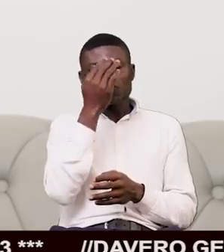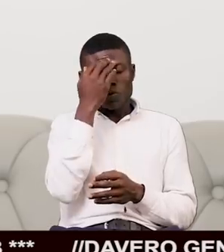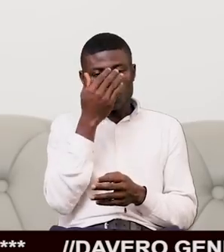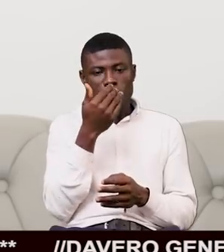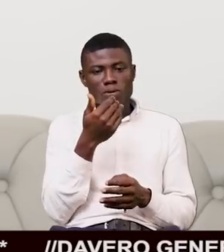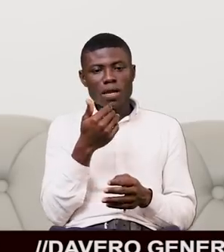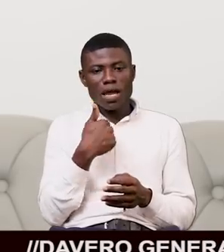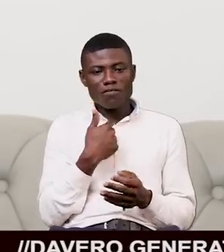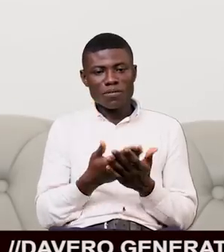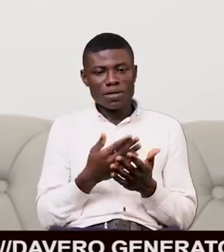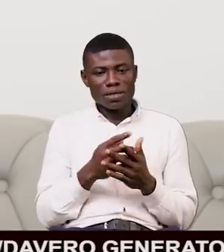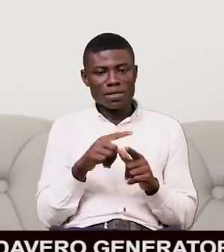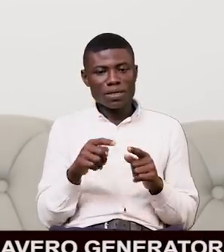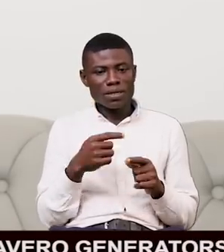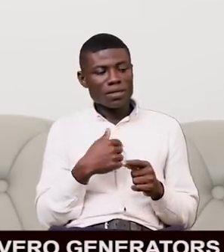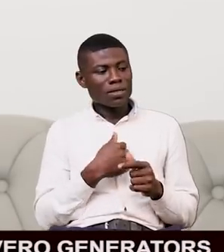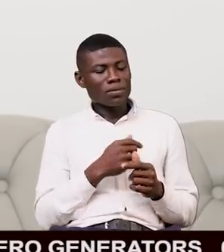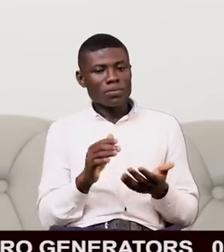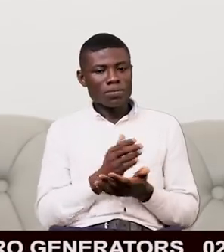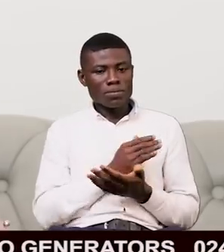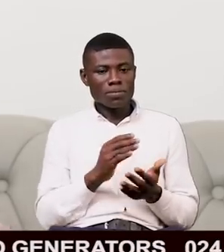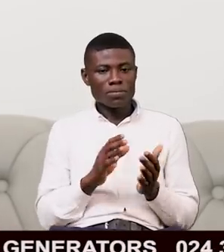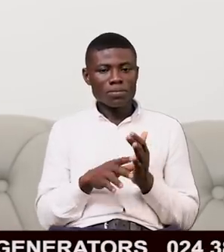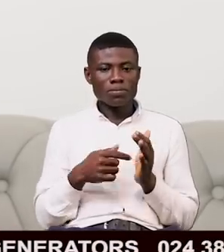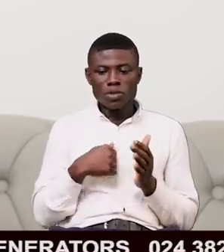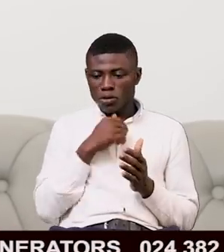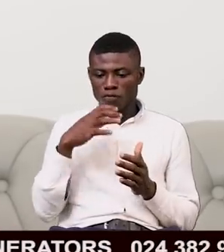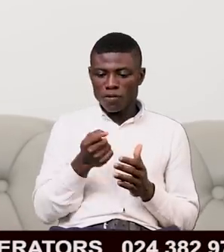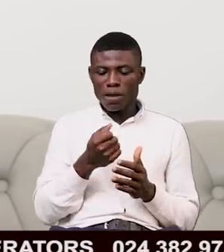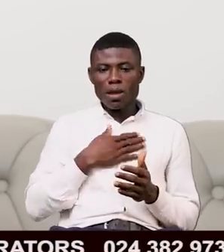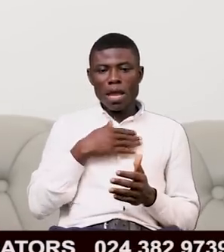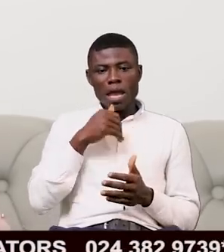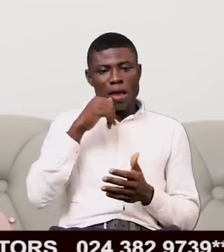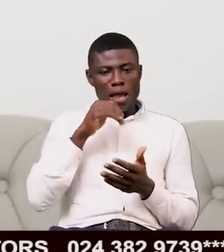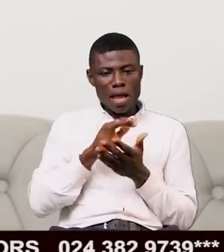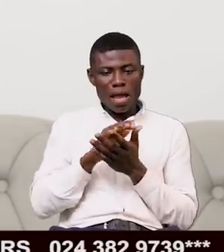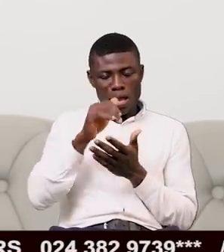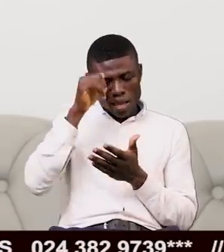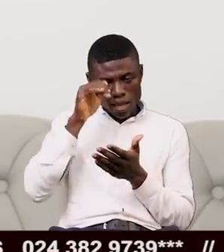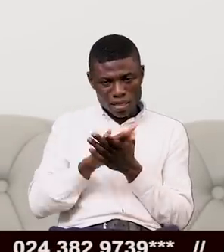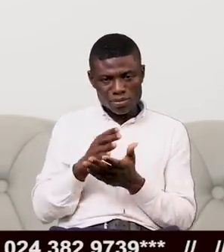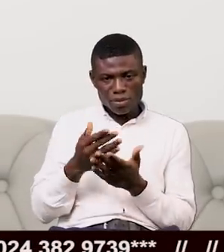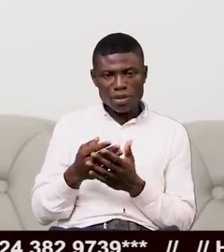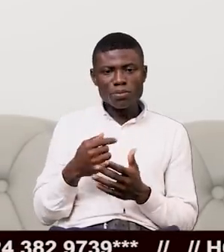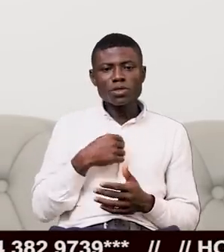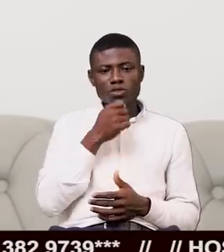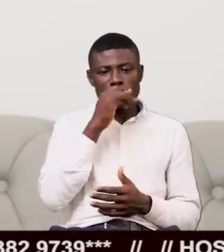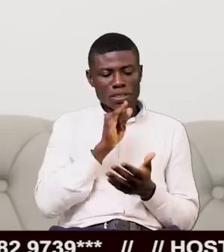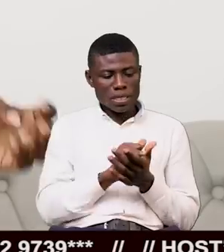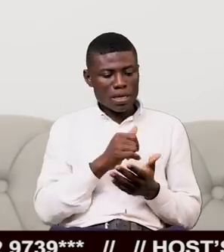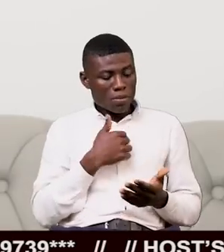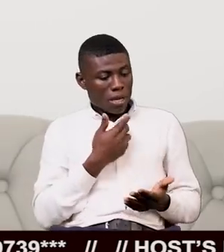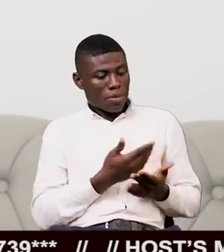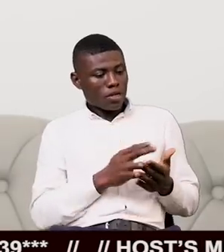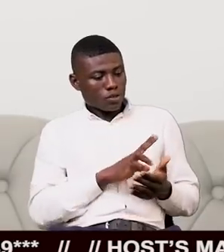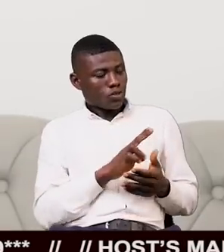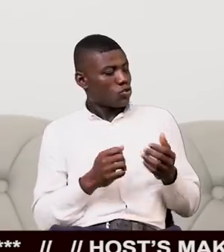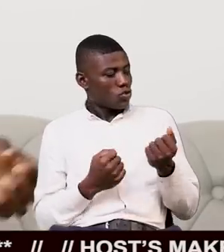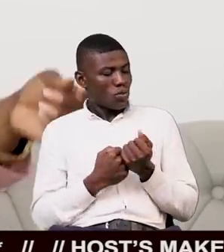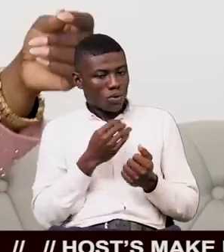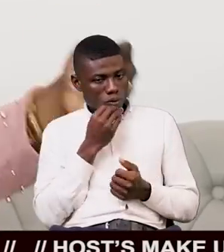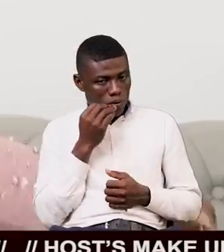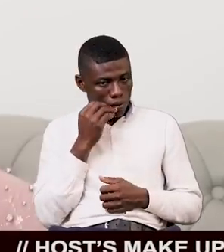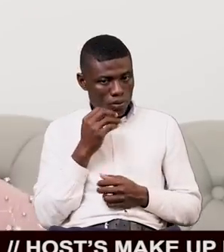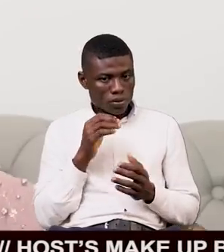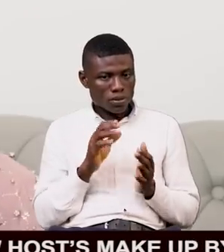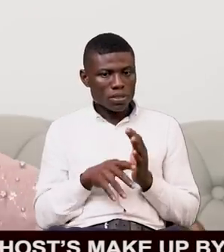ni wo sika wa ha makoto nyu manya sika mi nko fa me ku de a make sure se me so me de kakra ne wo no be de support